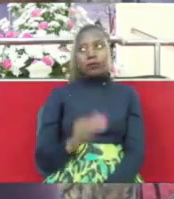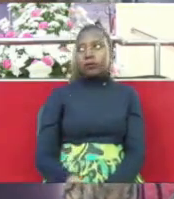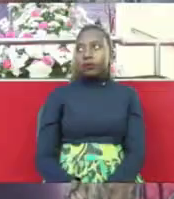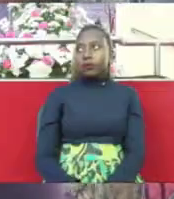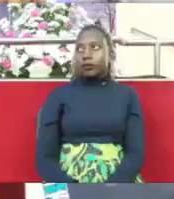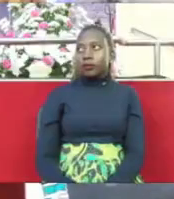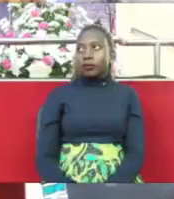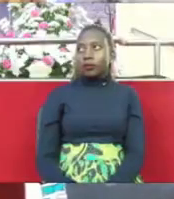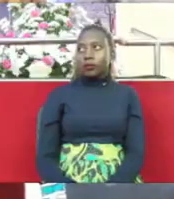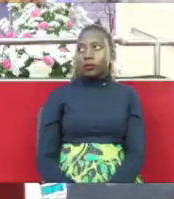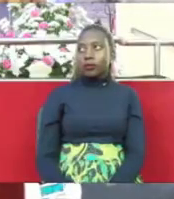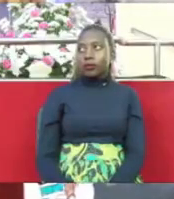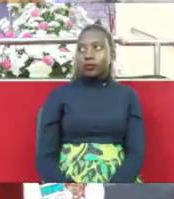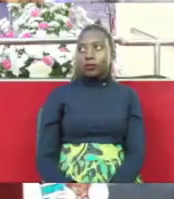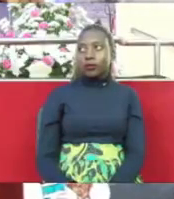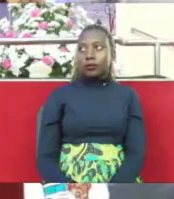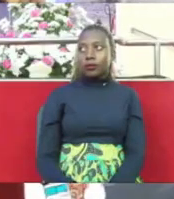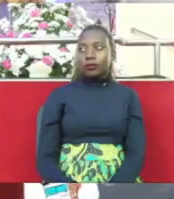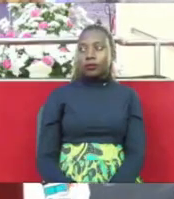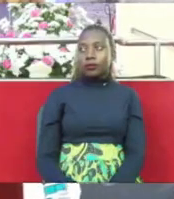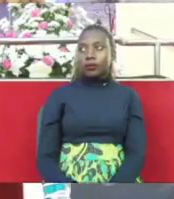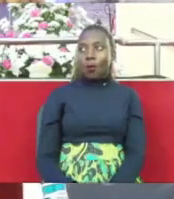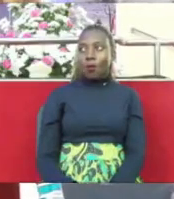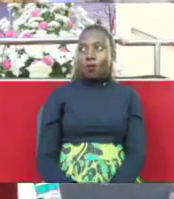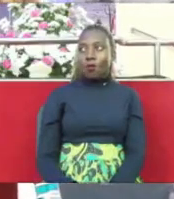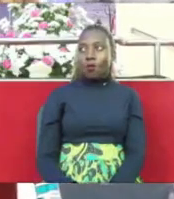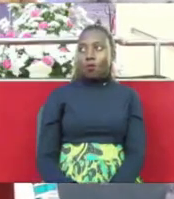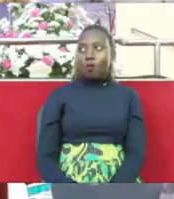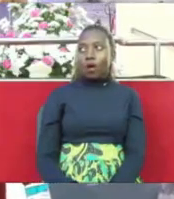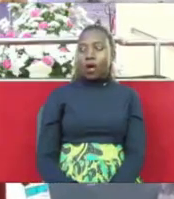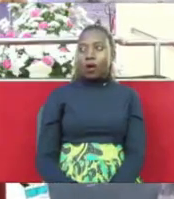naye. Give you praise, Jesus.